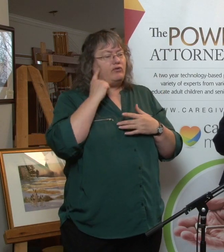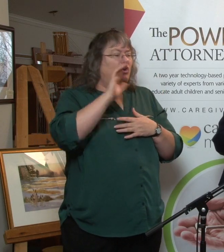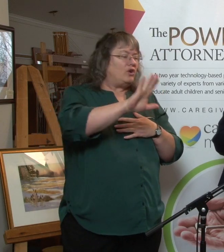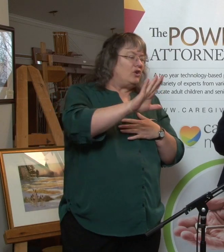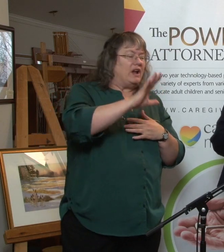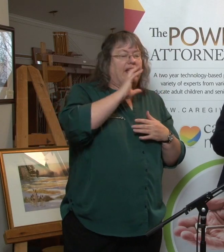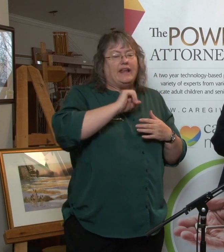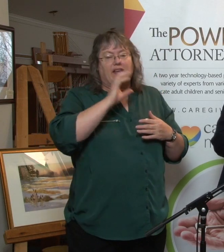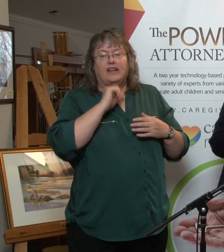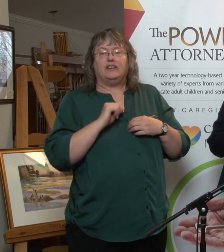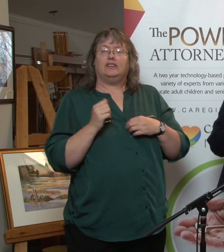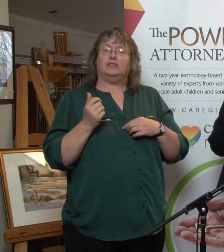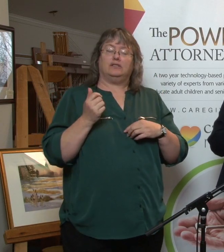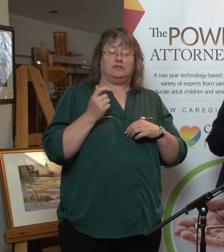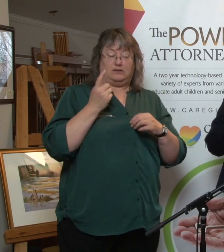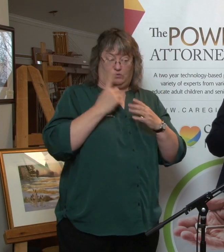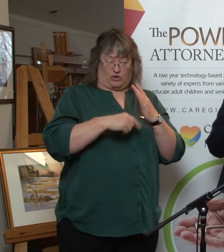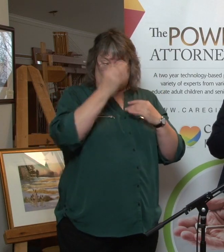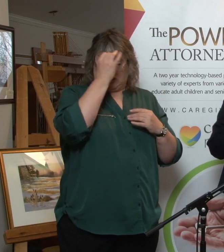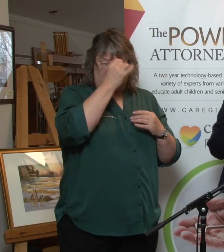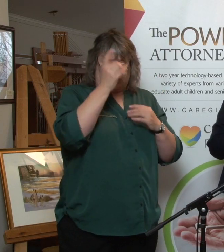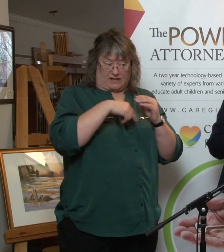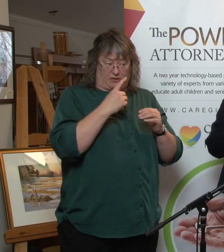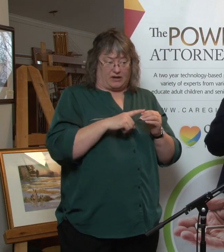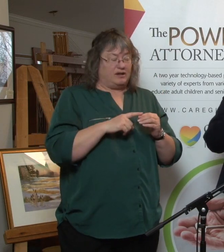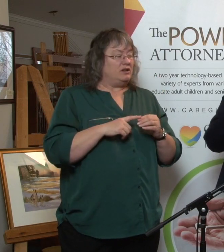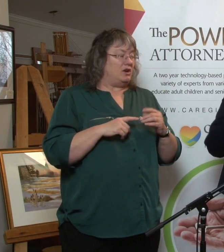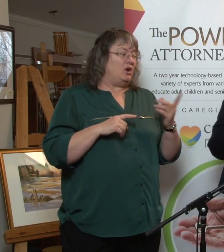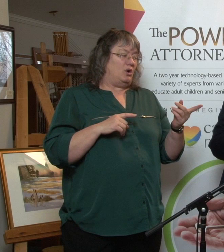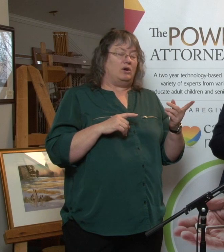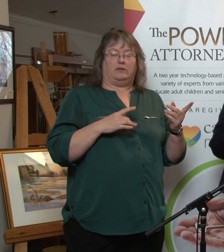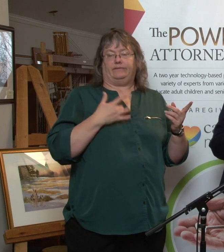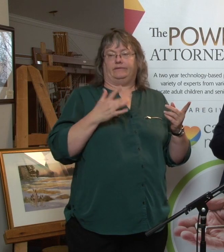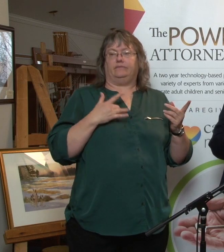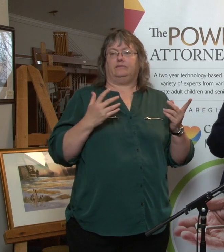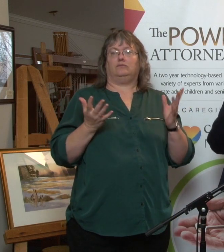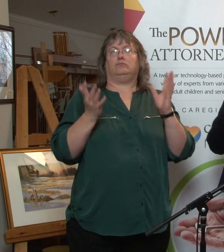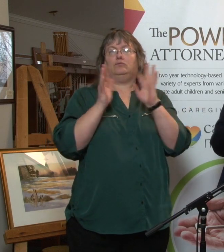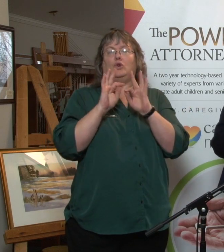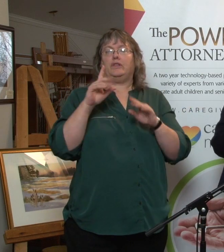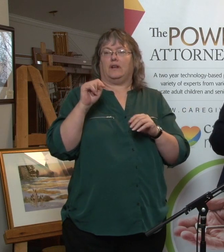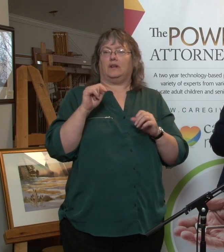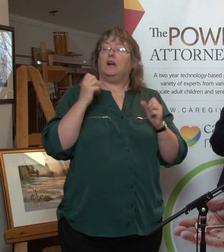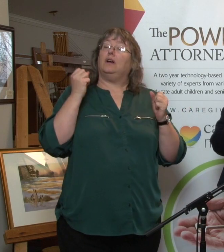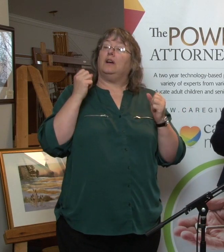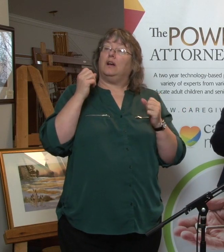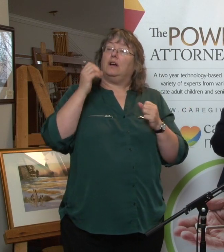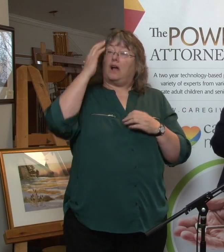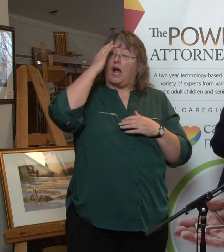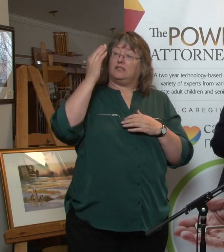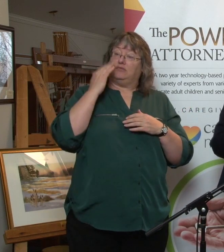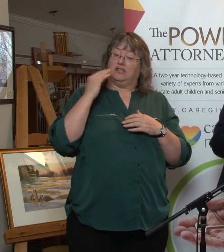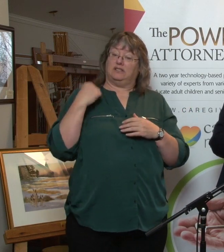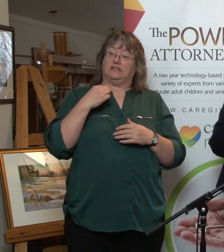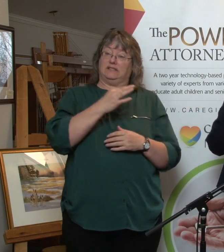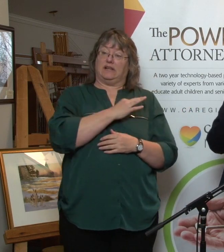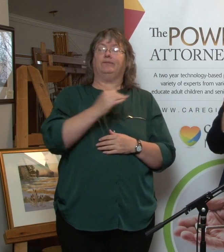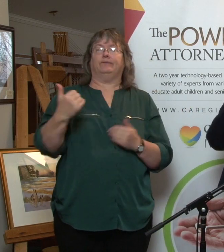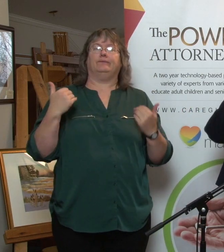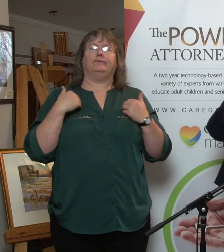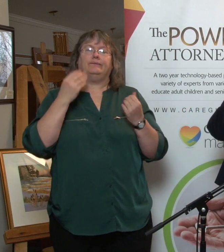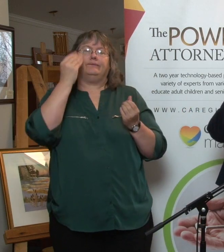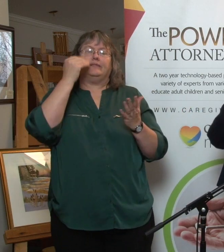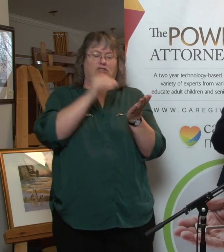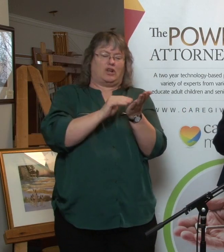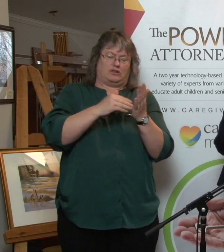should be looking at. So that's what we find this book. All the health care professionals in the hospital have this book.